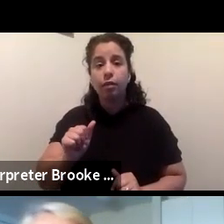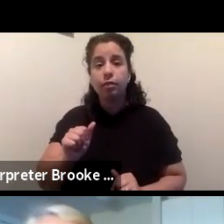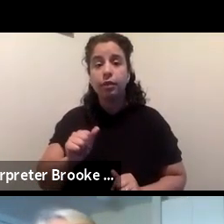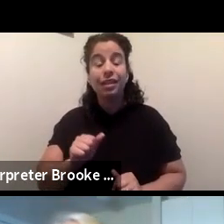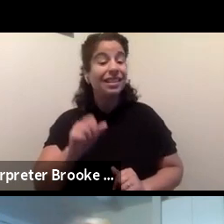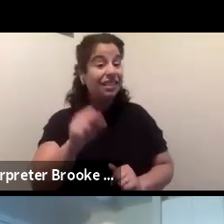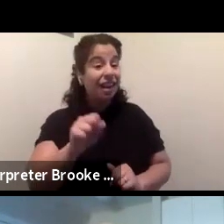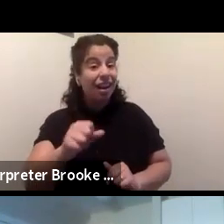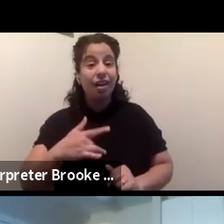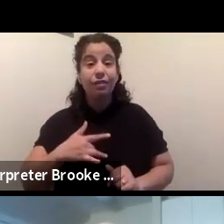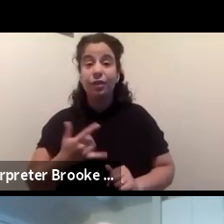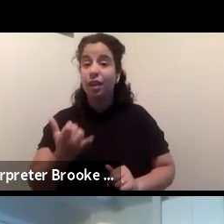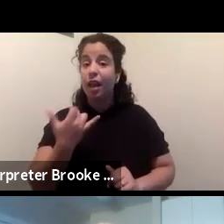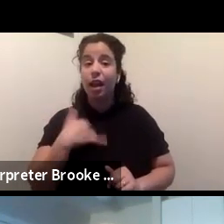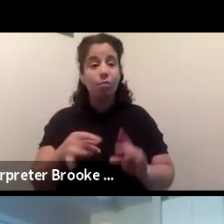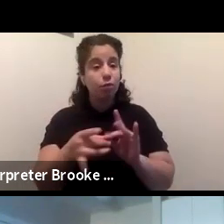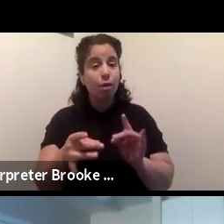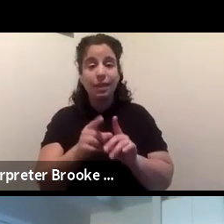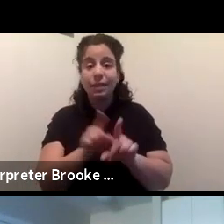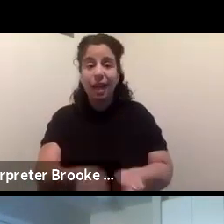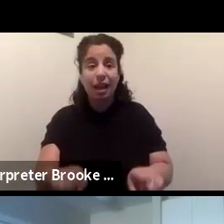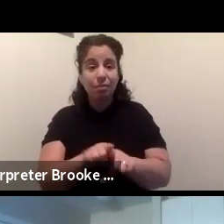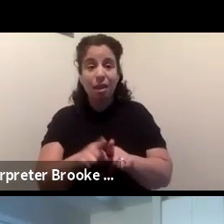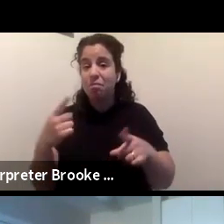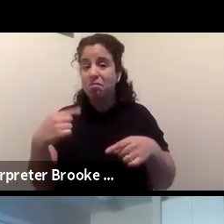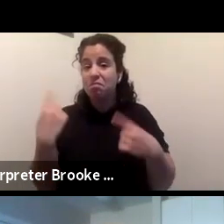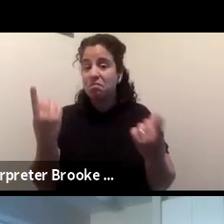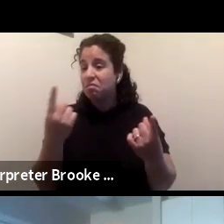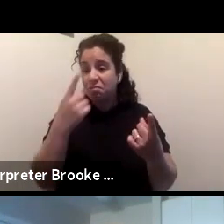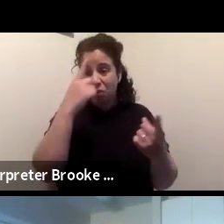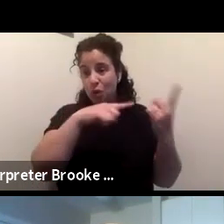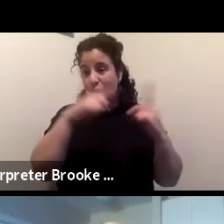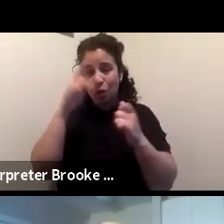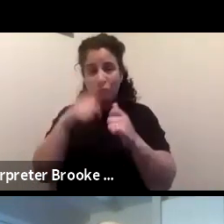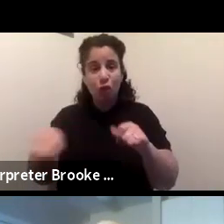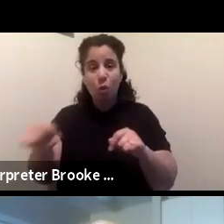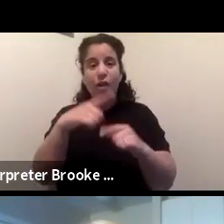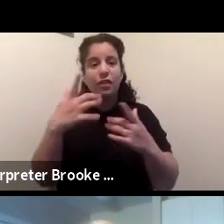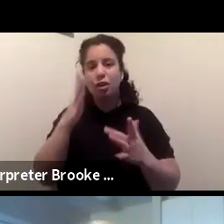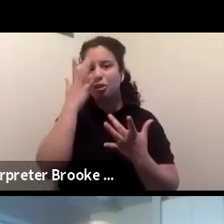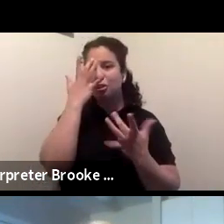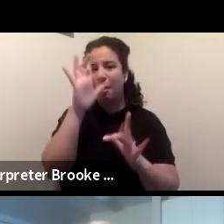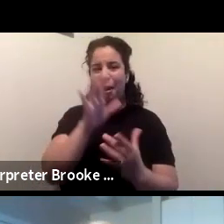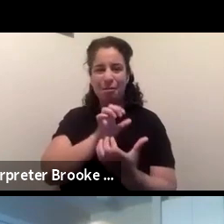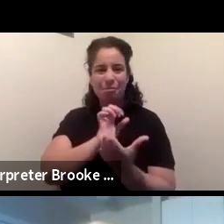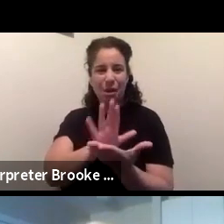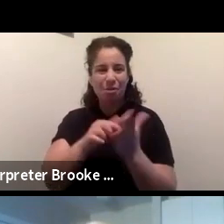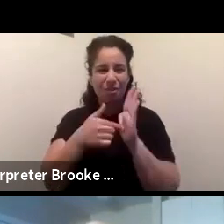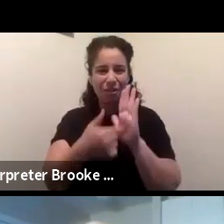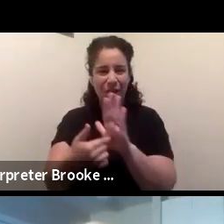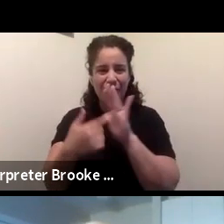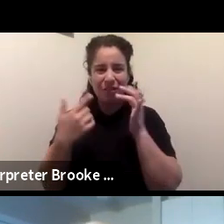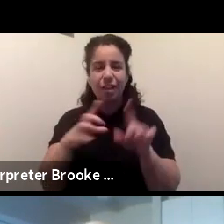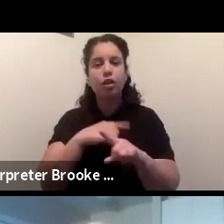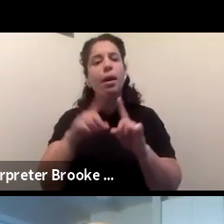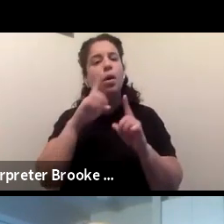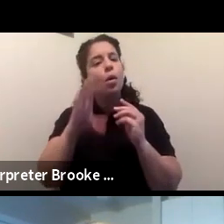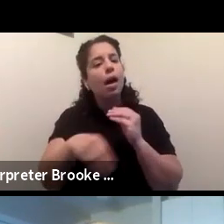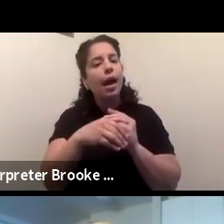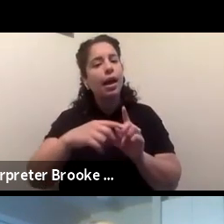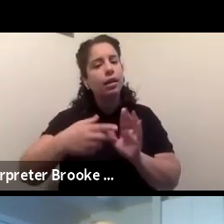I feel like I'm repeating things that people have already said several times with great intelligence, but I am going to name them with a title. So